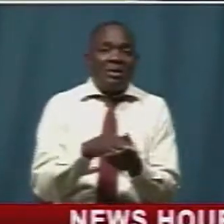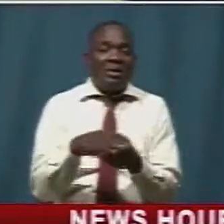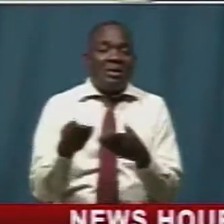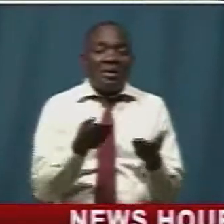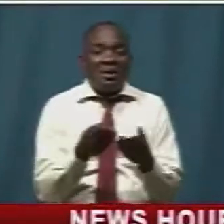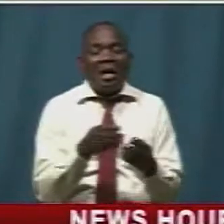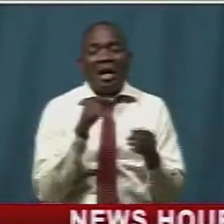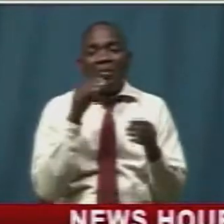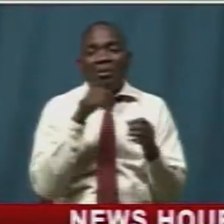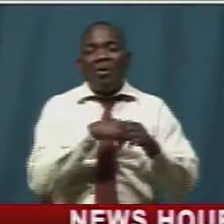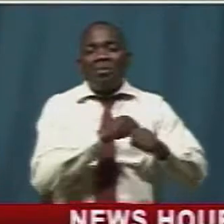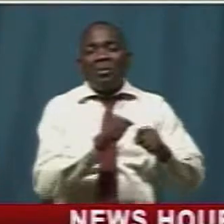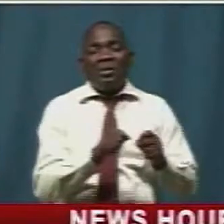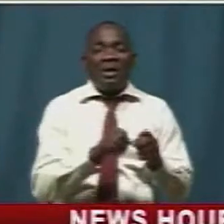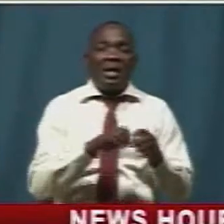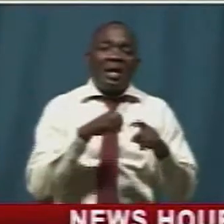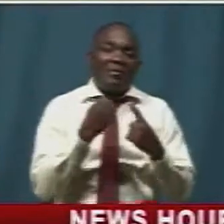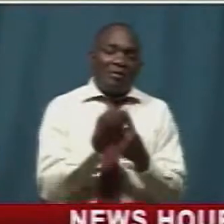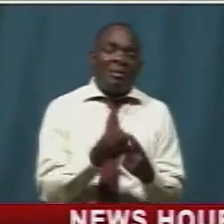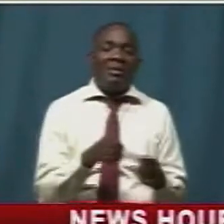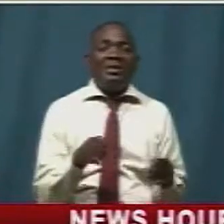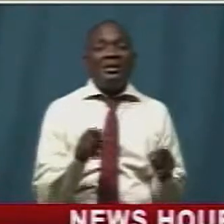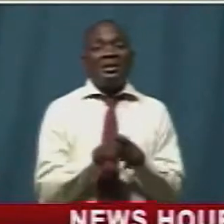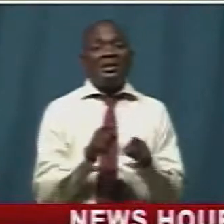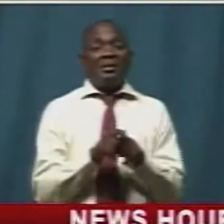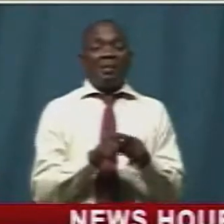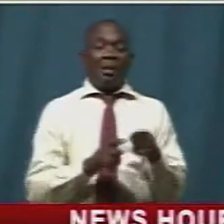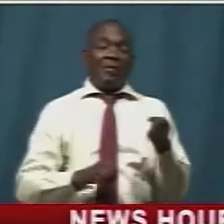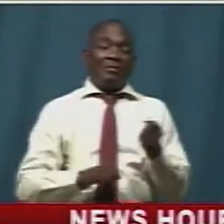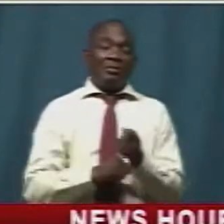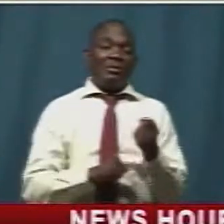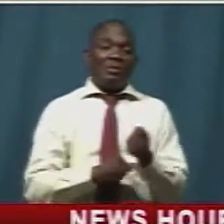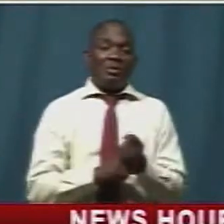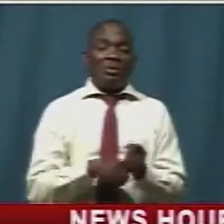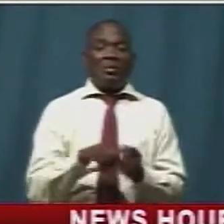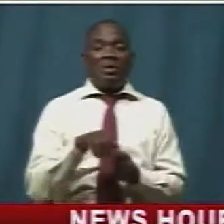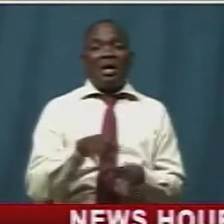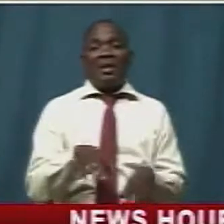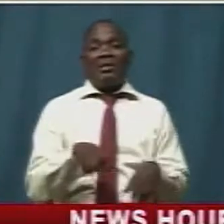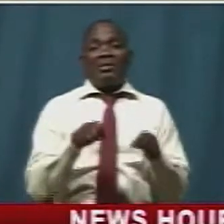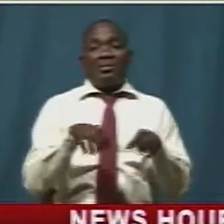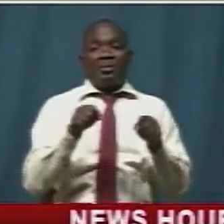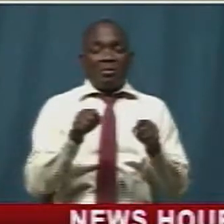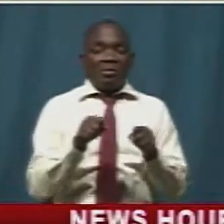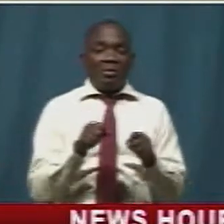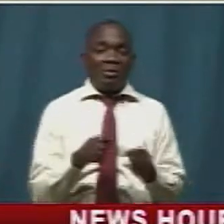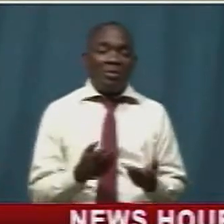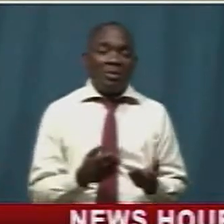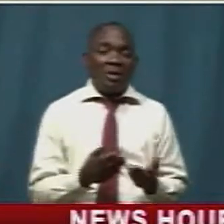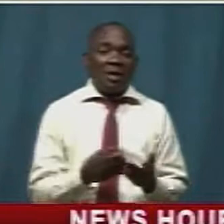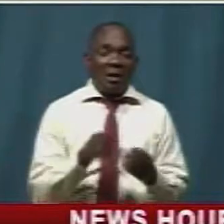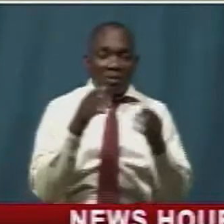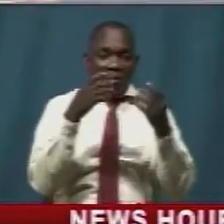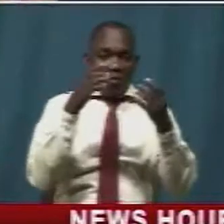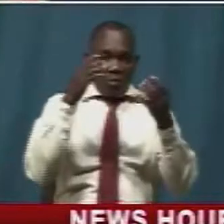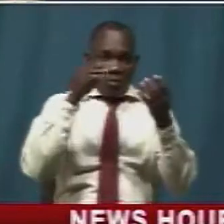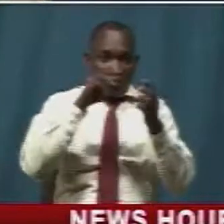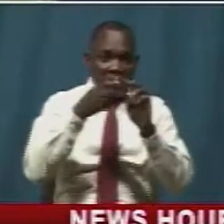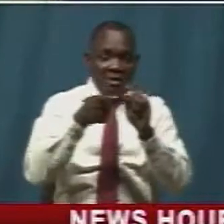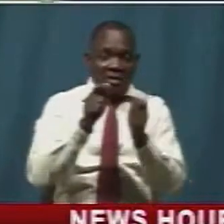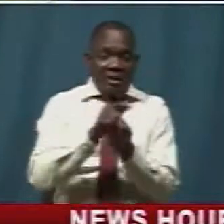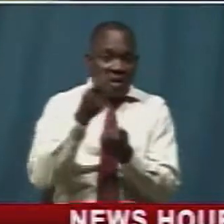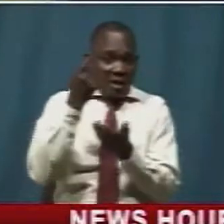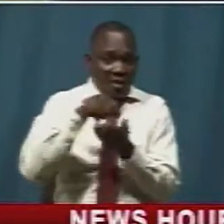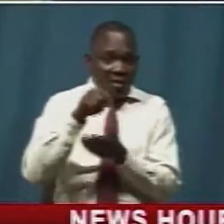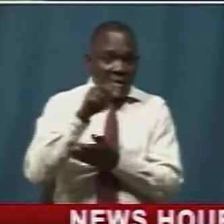pollution, protect and restore ecosystems, and support adaptation to the effects of climate change. The signing